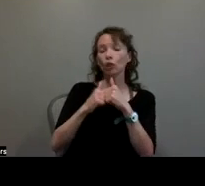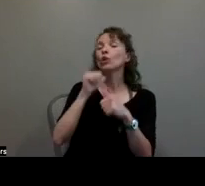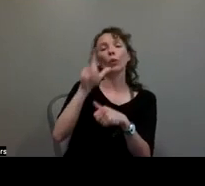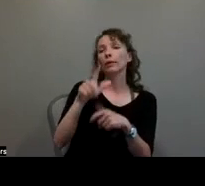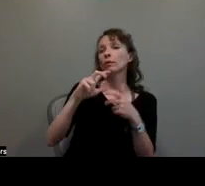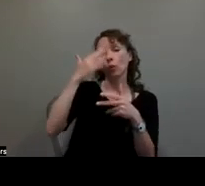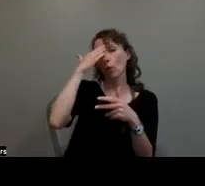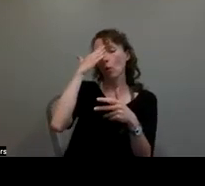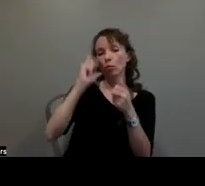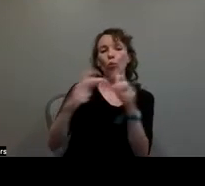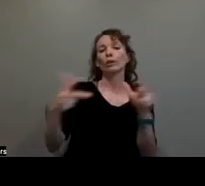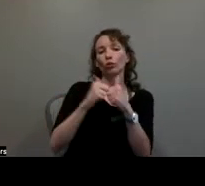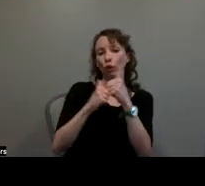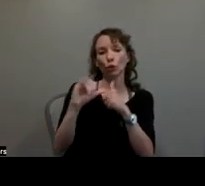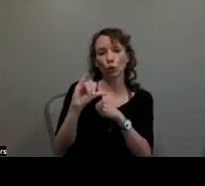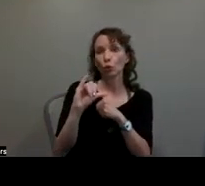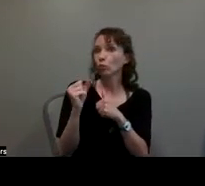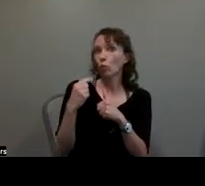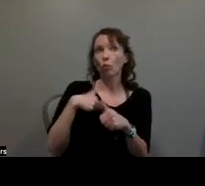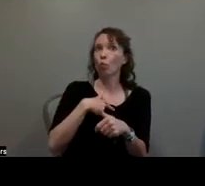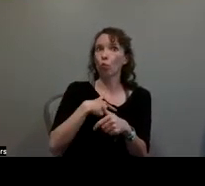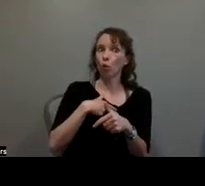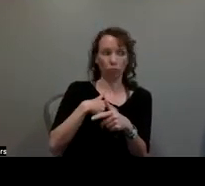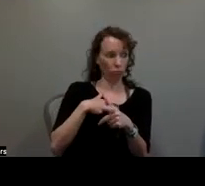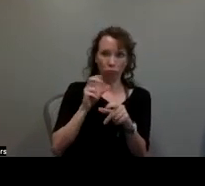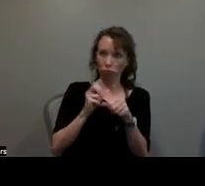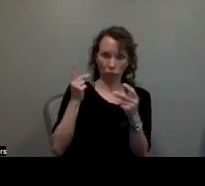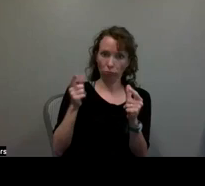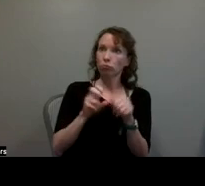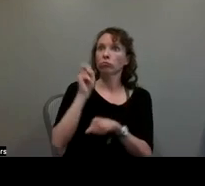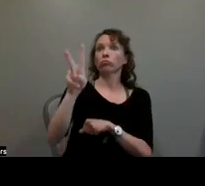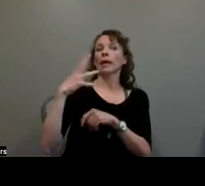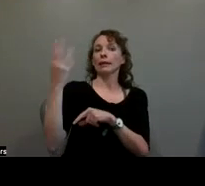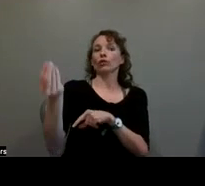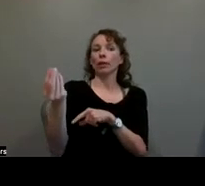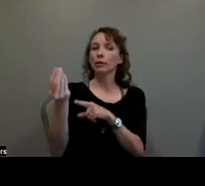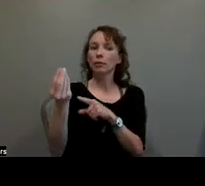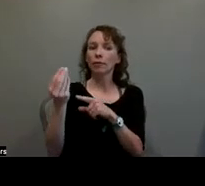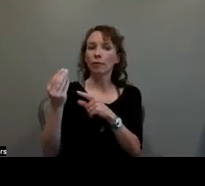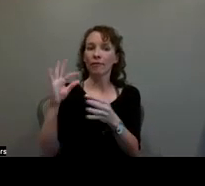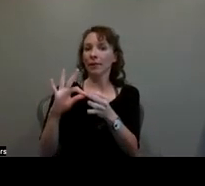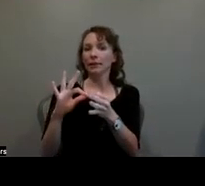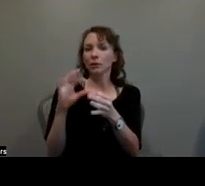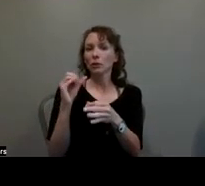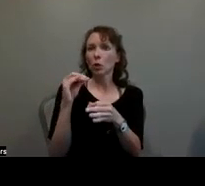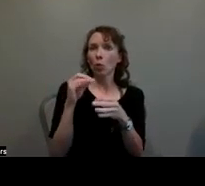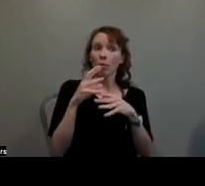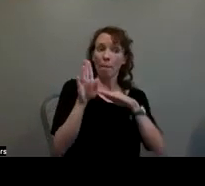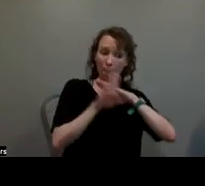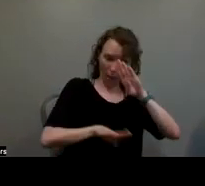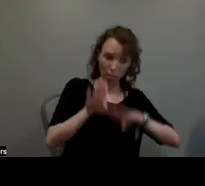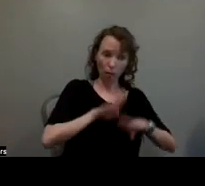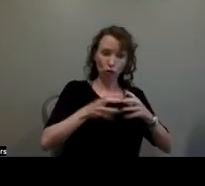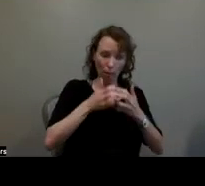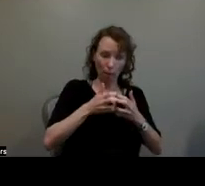to extrinsic fitness. So you actually don't need to know the biological mechanism by which a change in